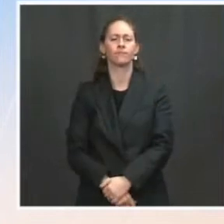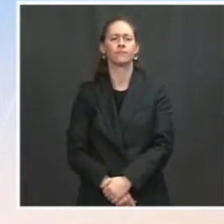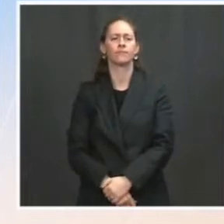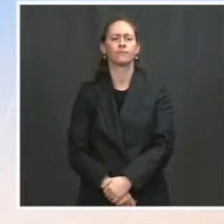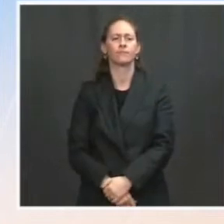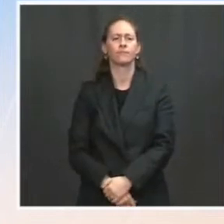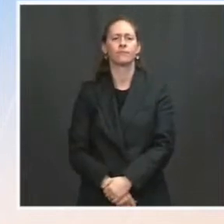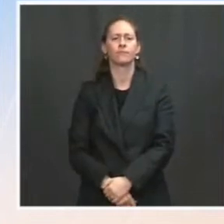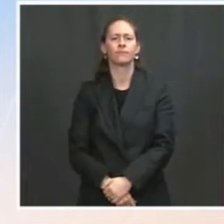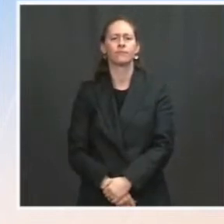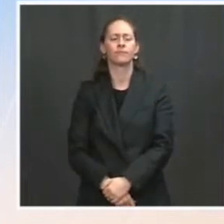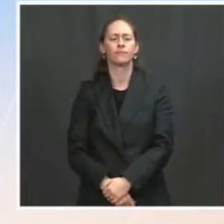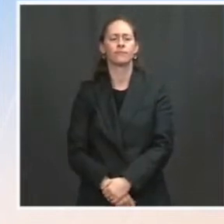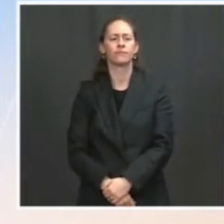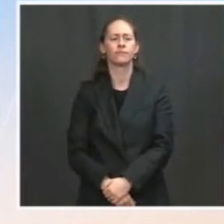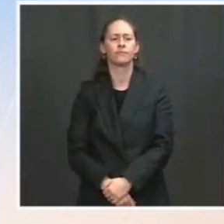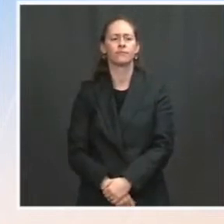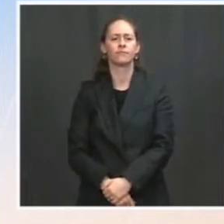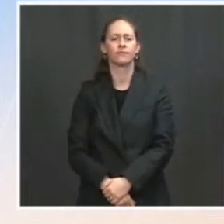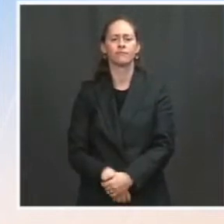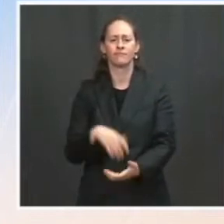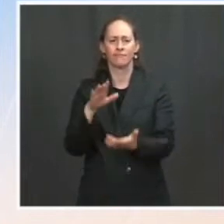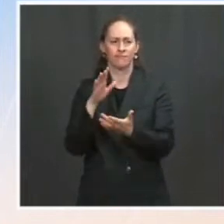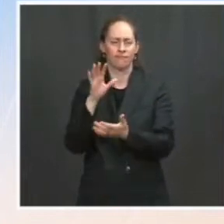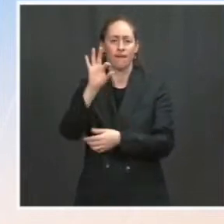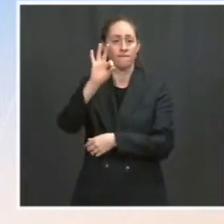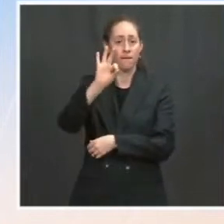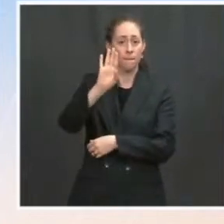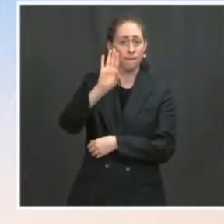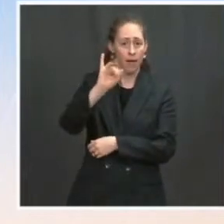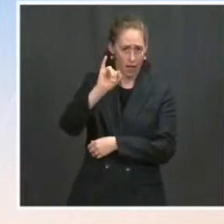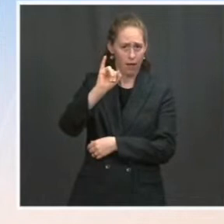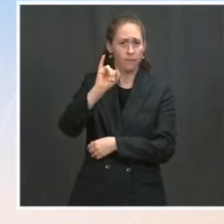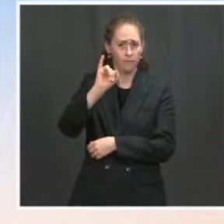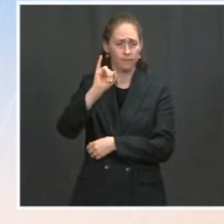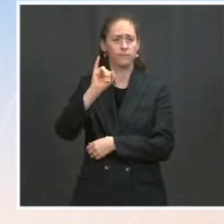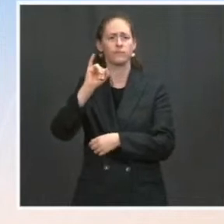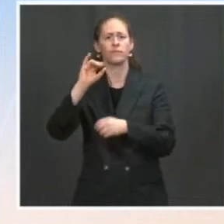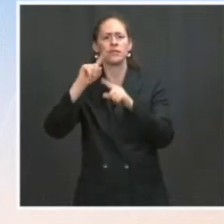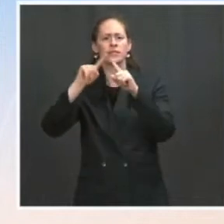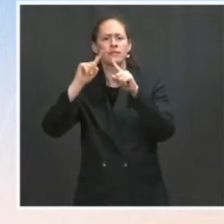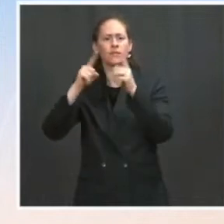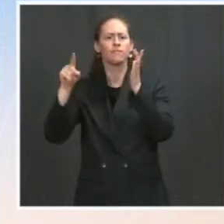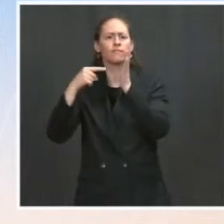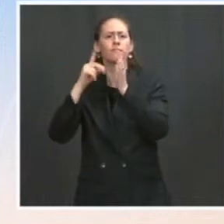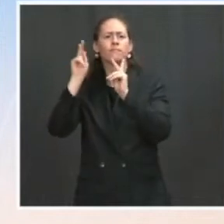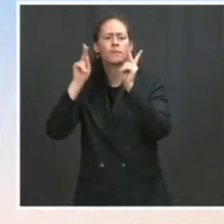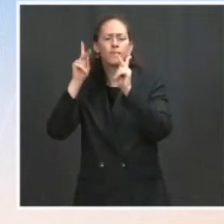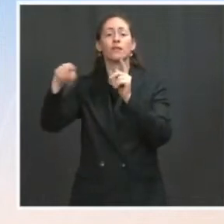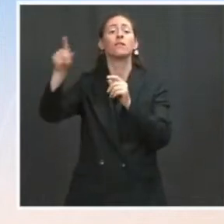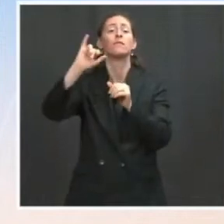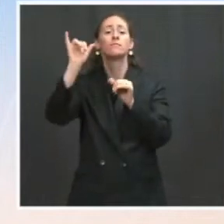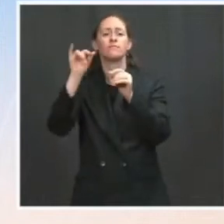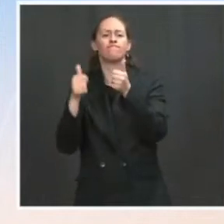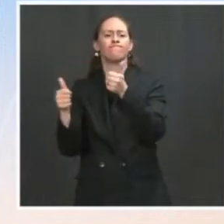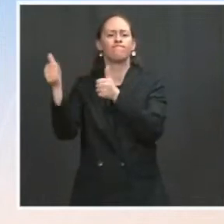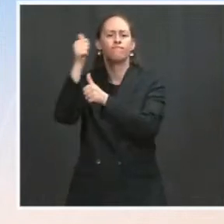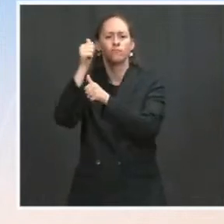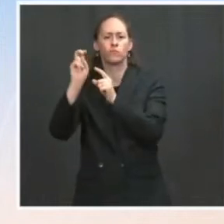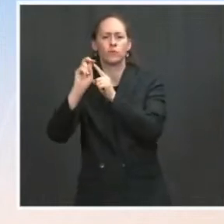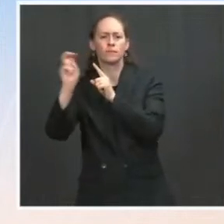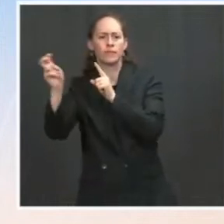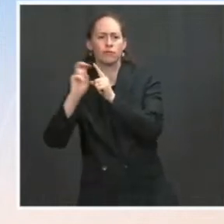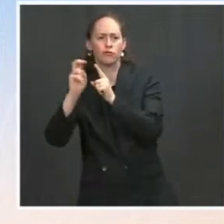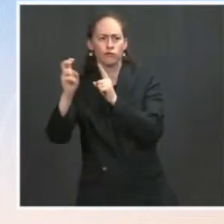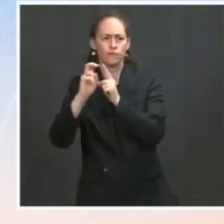Pipeline Safety and Hazardous Materials Safety Administration, the Department of the Treasury, the Department of Defense, and other agencies.